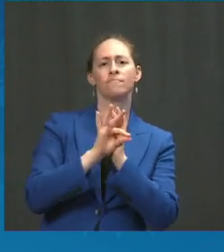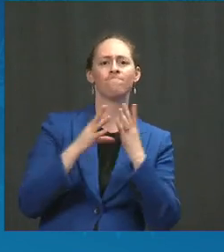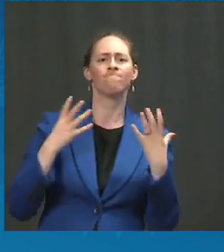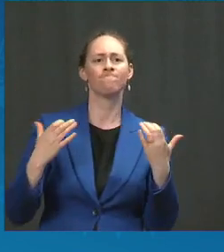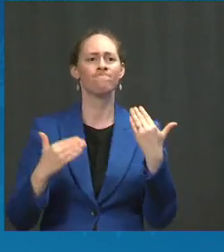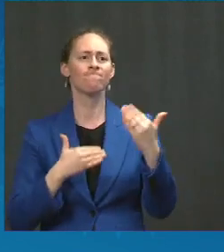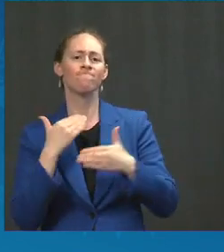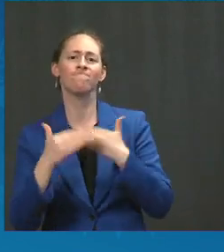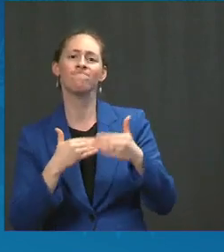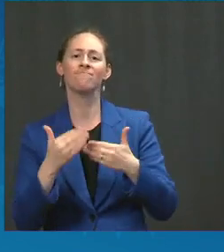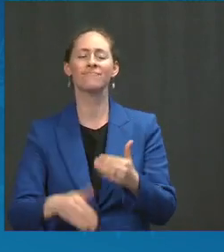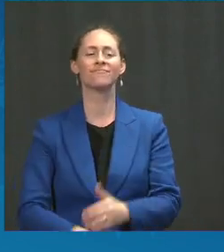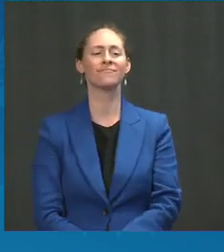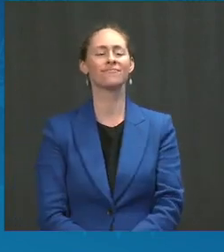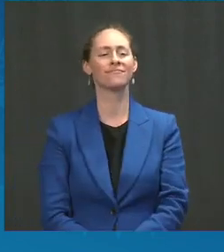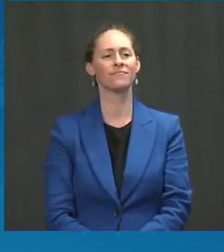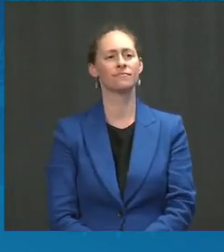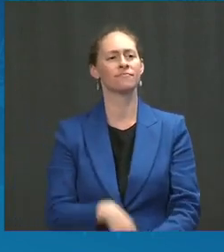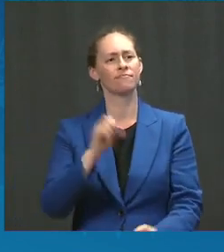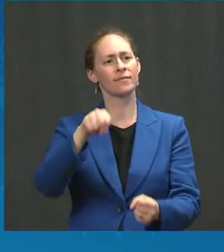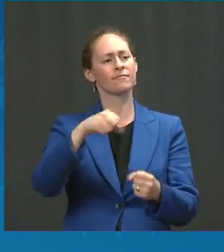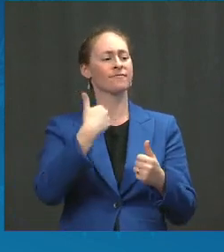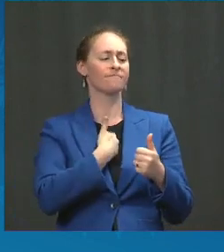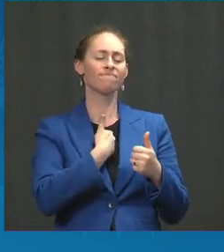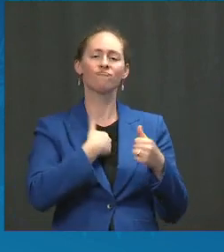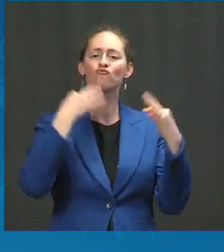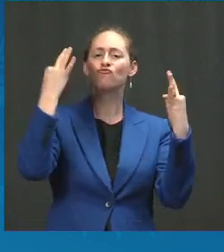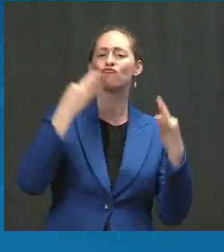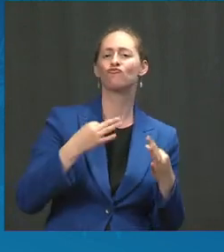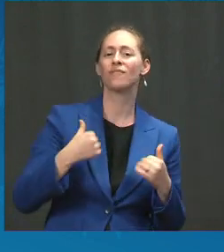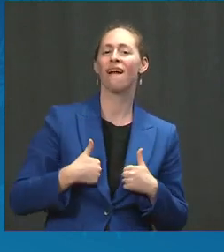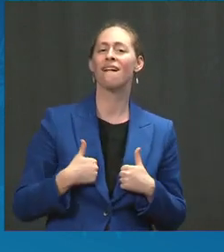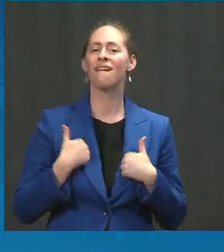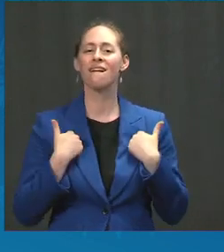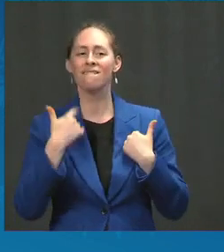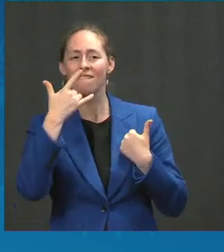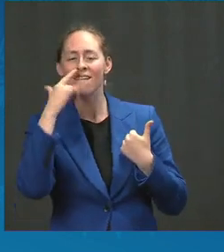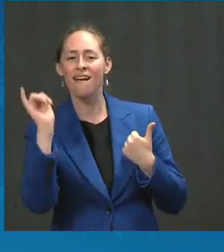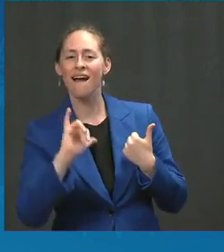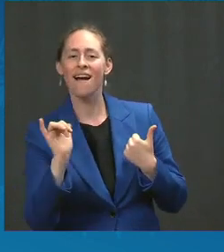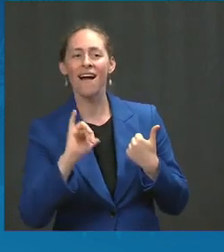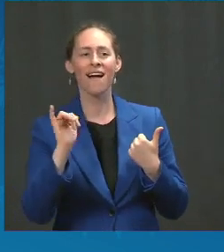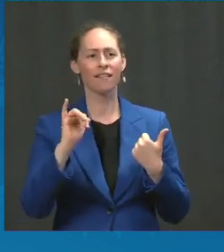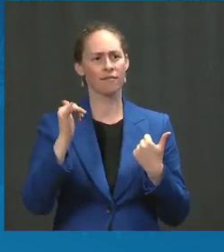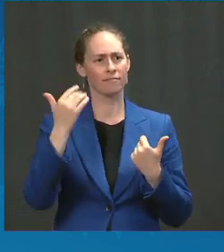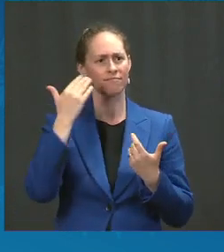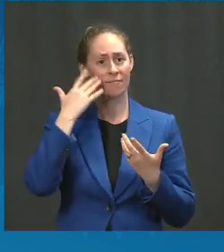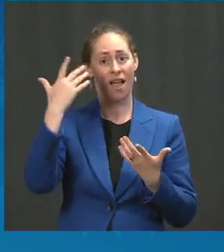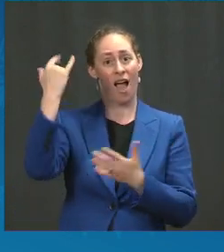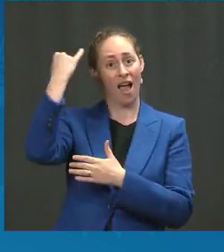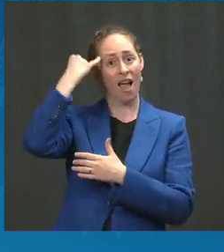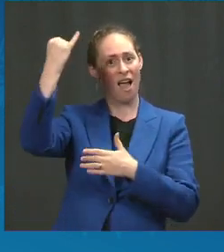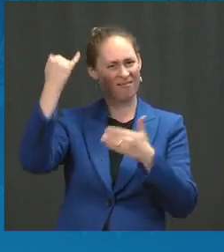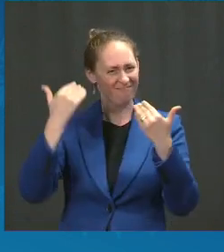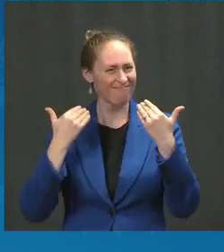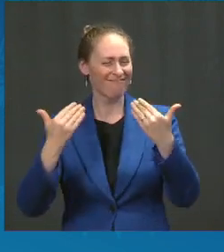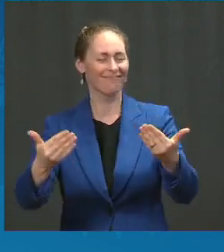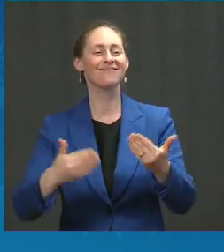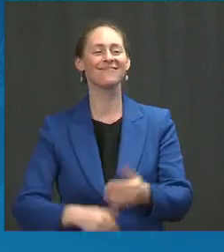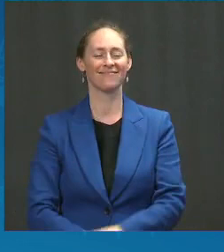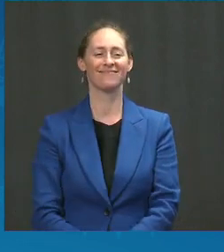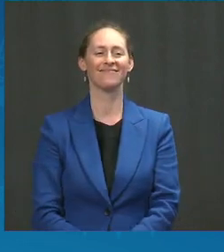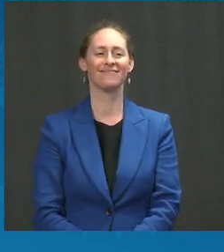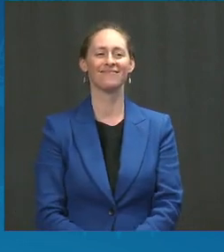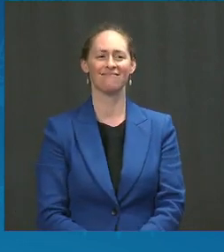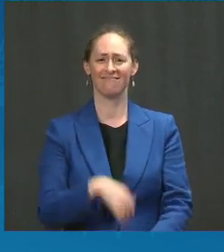make decisions about their lives, to act on, right, good ideas. And that's as much as